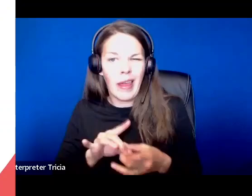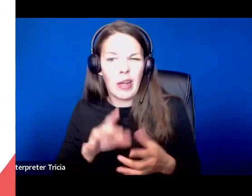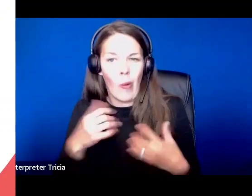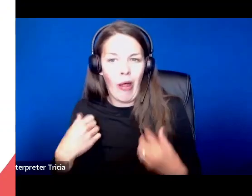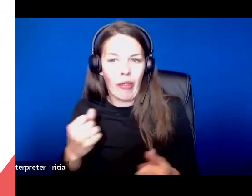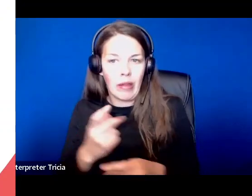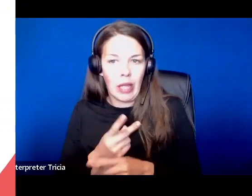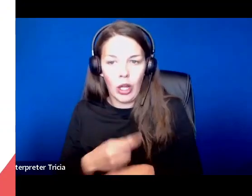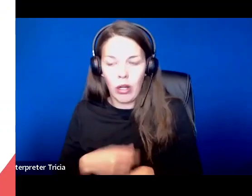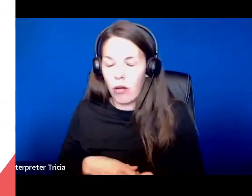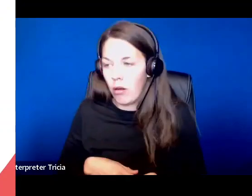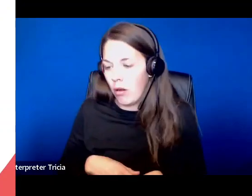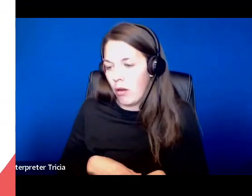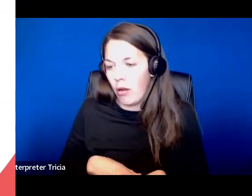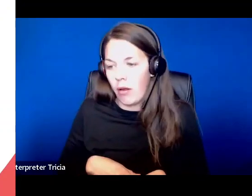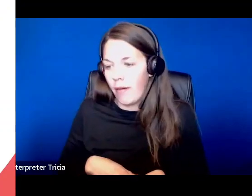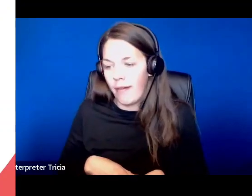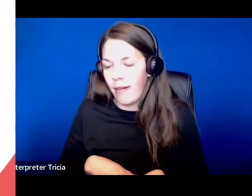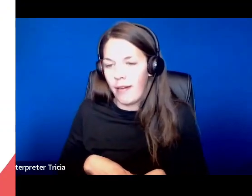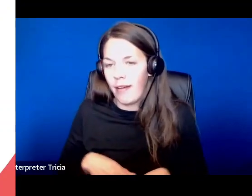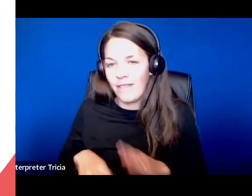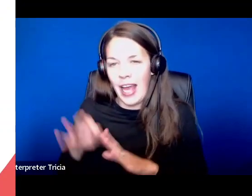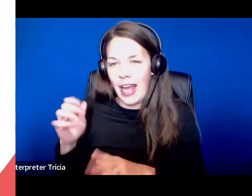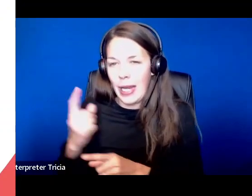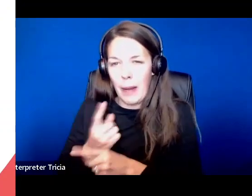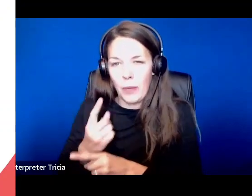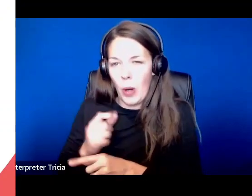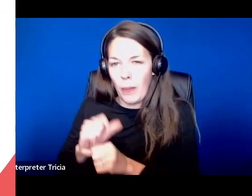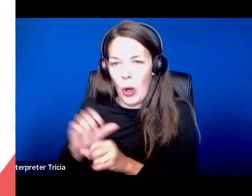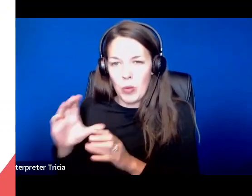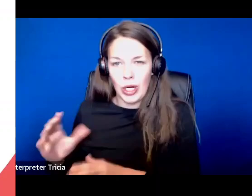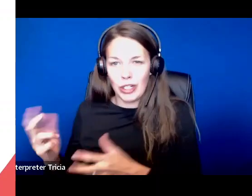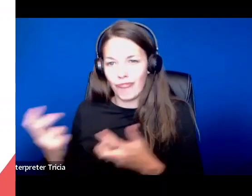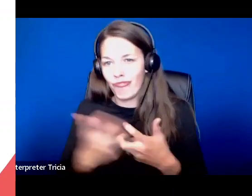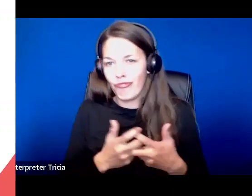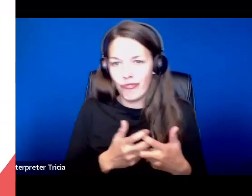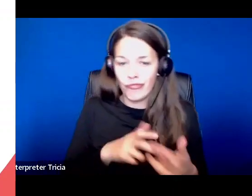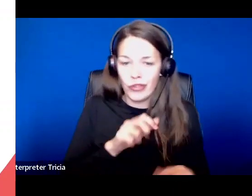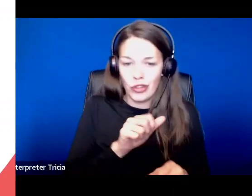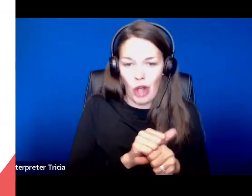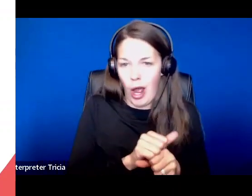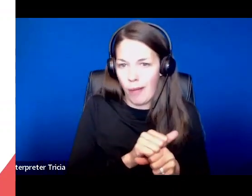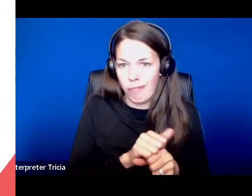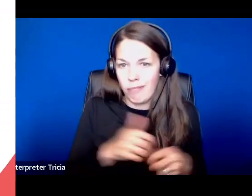It's just finding the appropriate workers for the appropriate job right now.